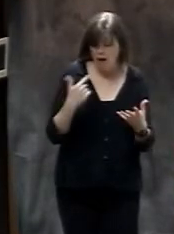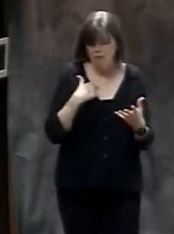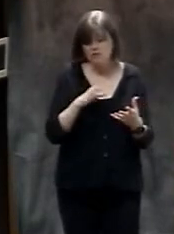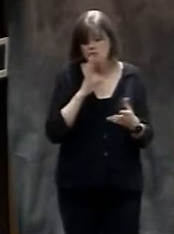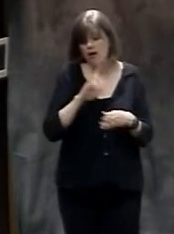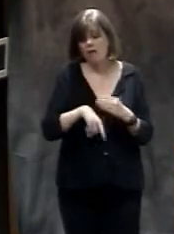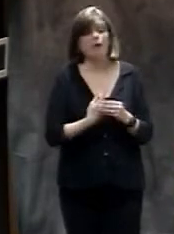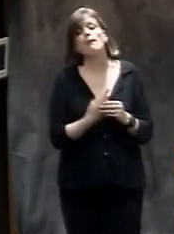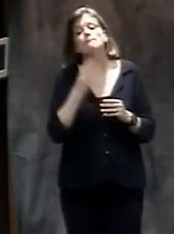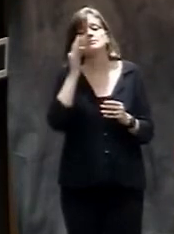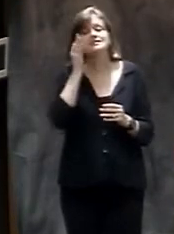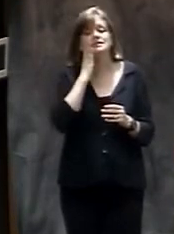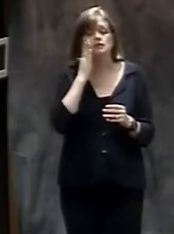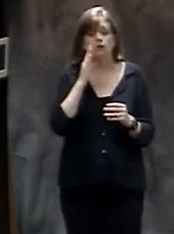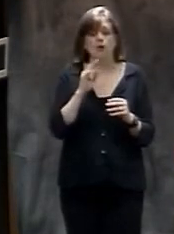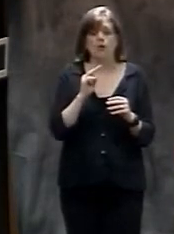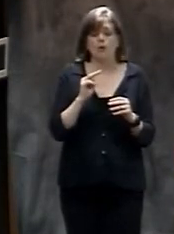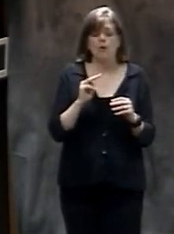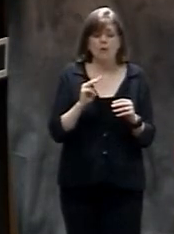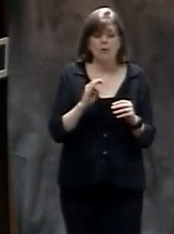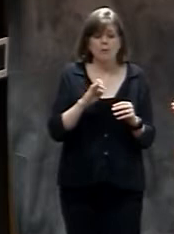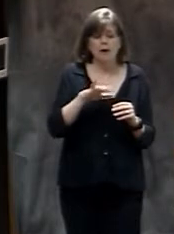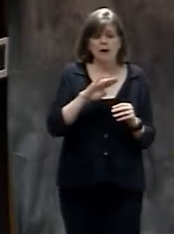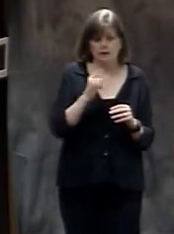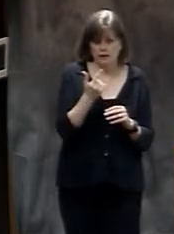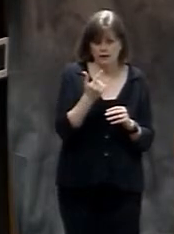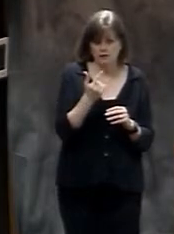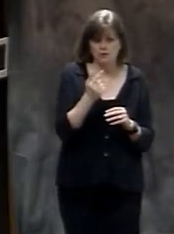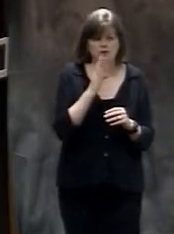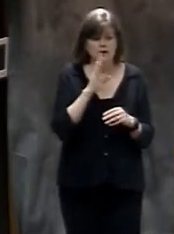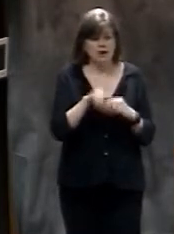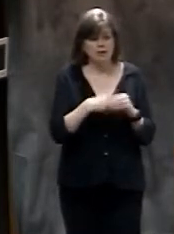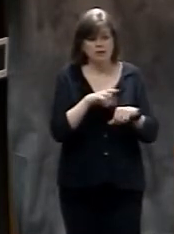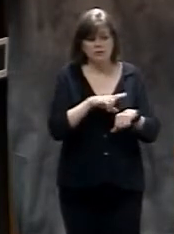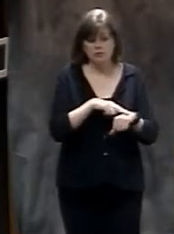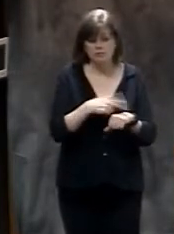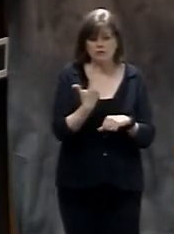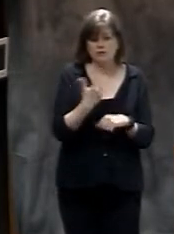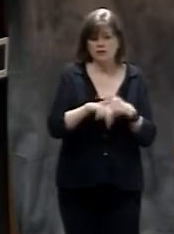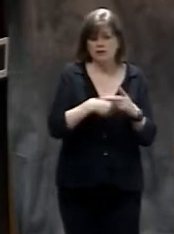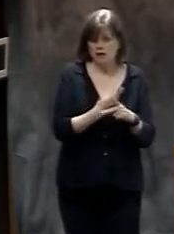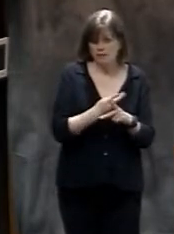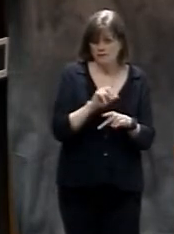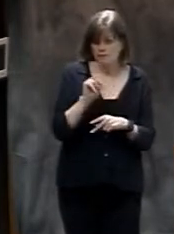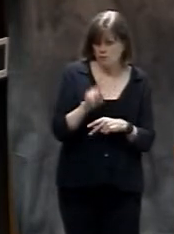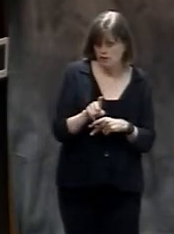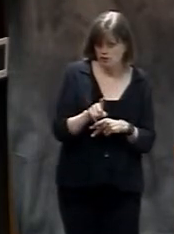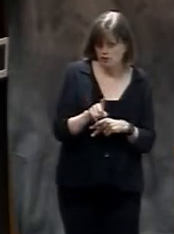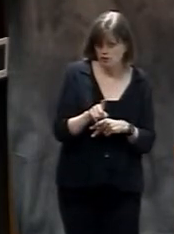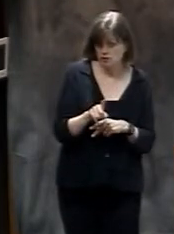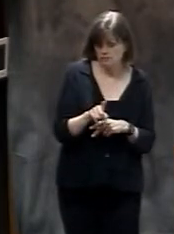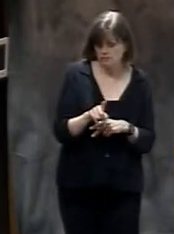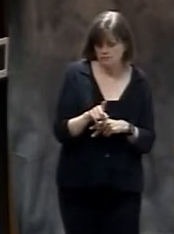modeling. We typically address three types of questions with